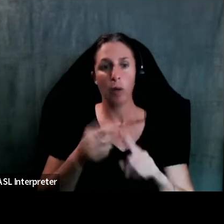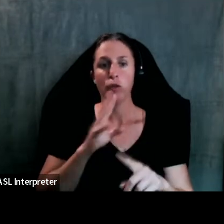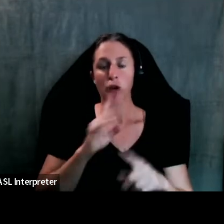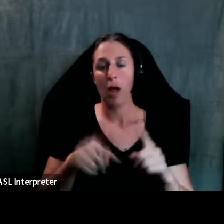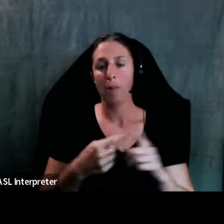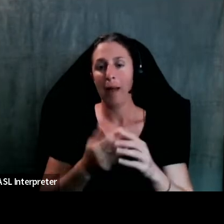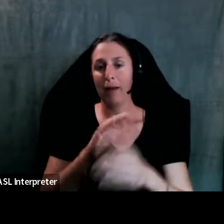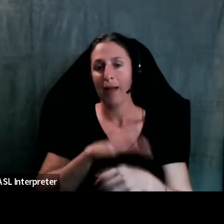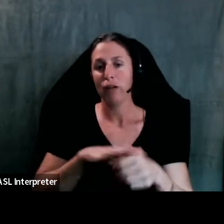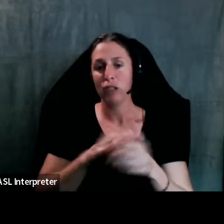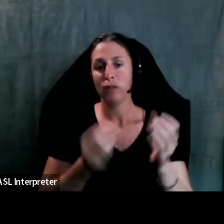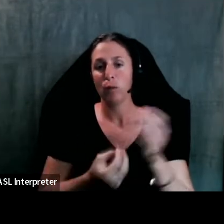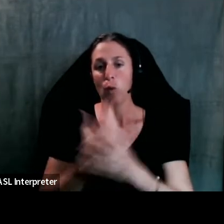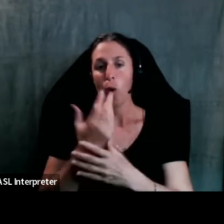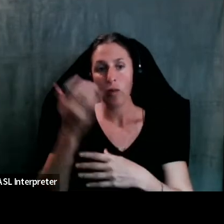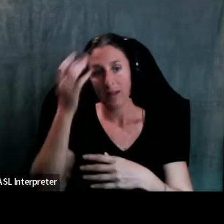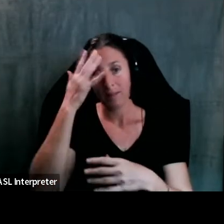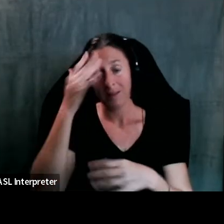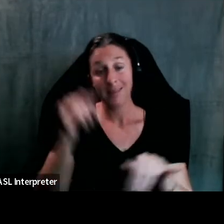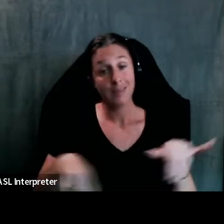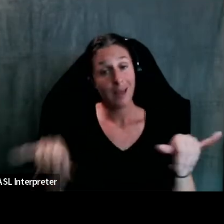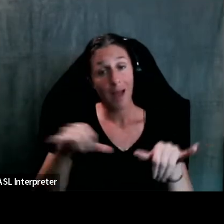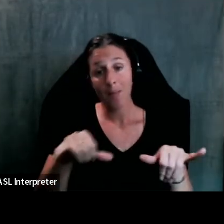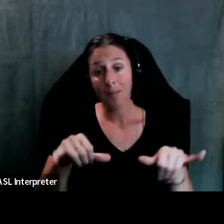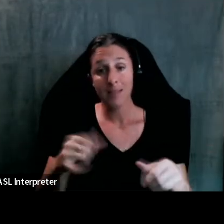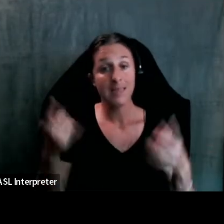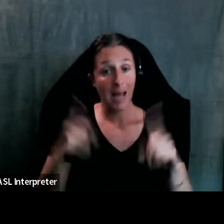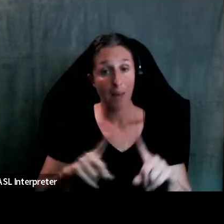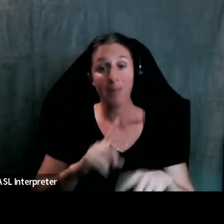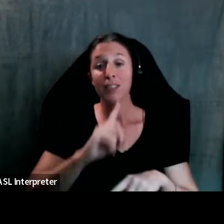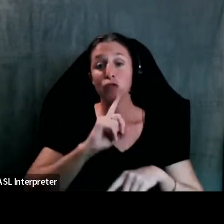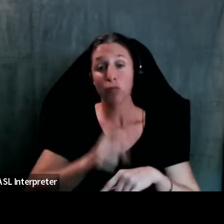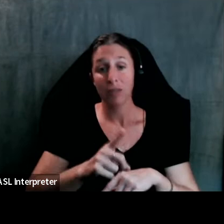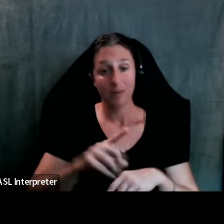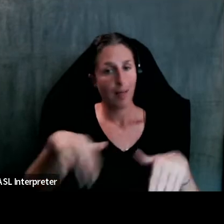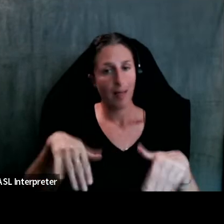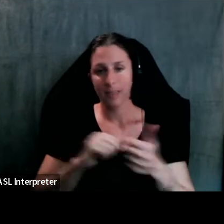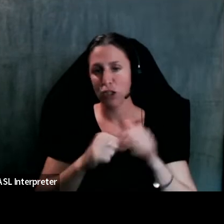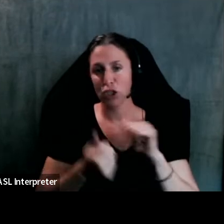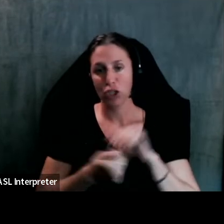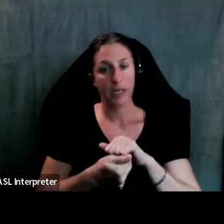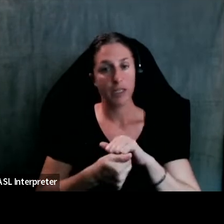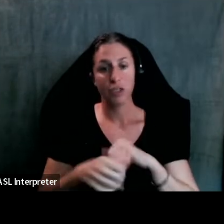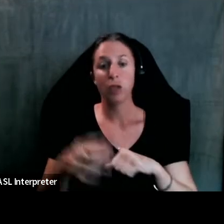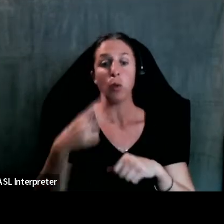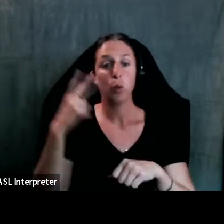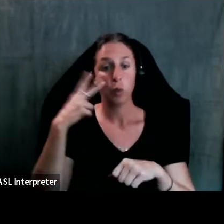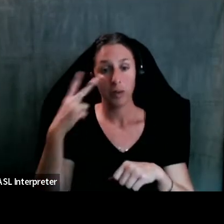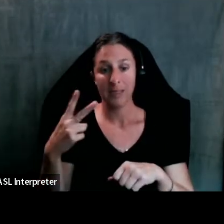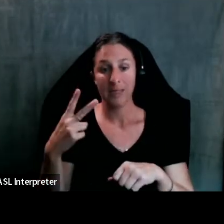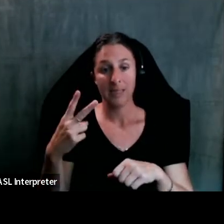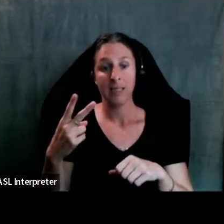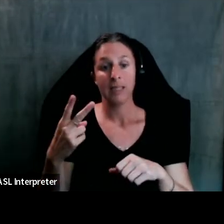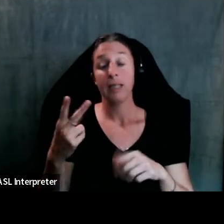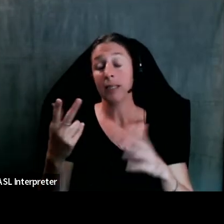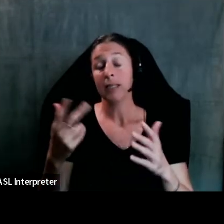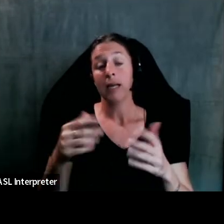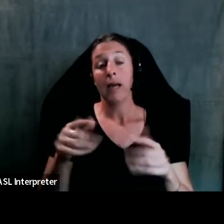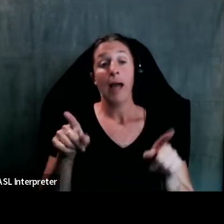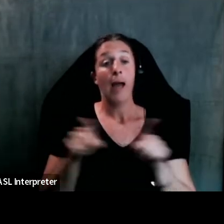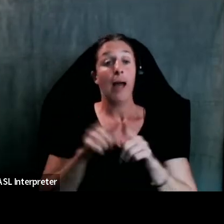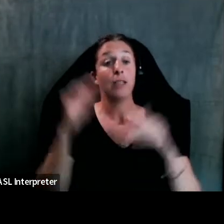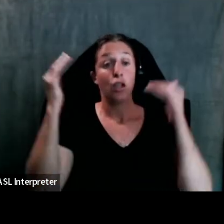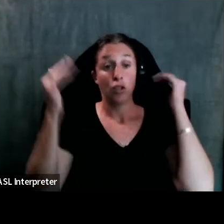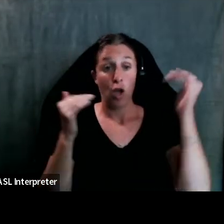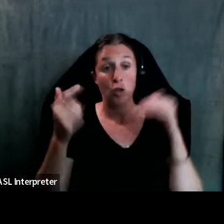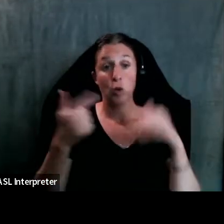growth. And because it's common, it's happening, it's real, and it hasn't changed. And then we've seen it and again, as adults,